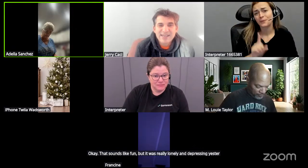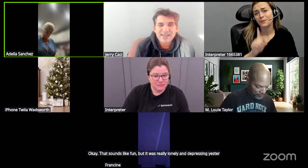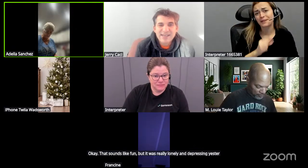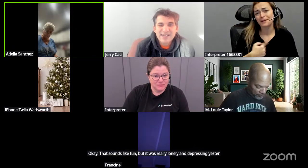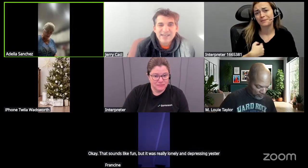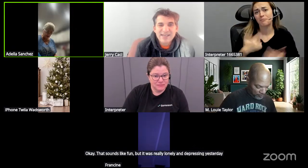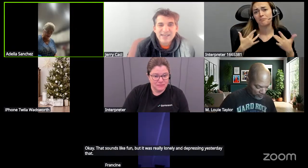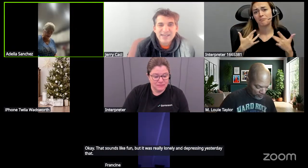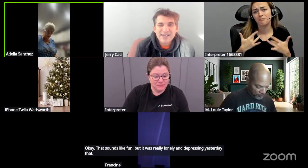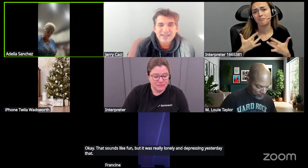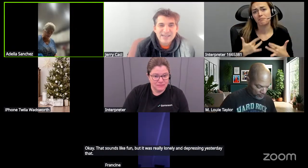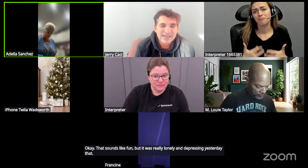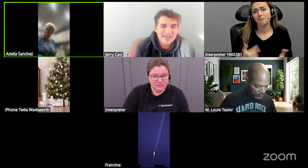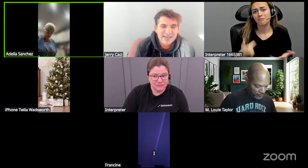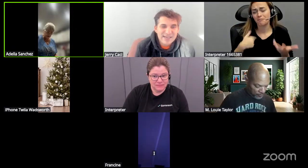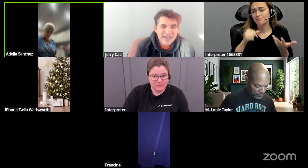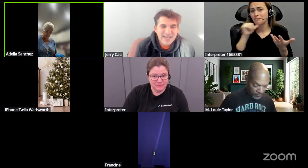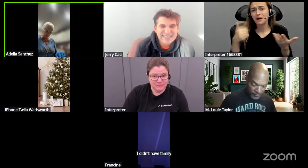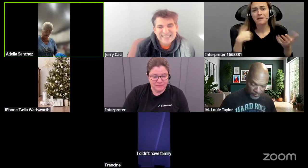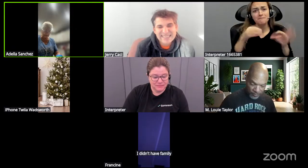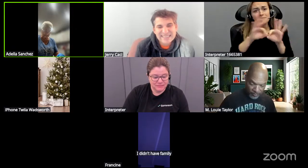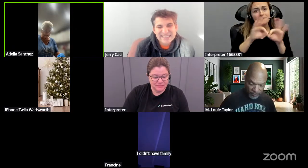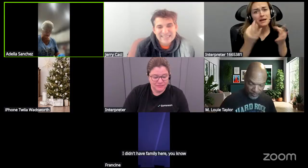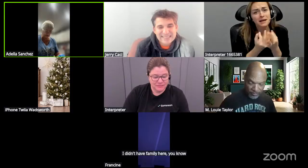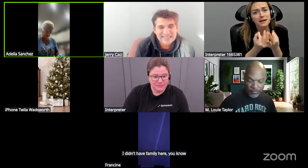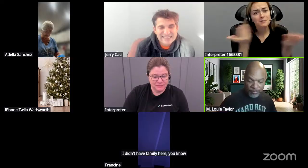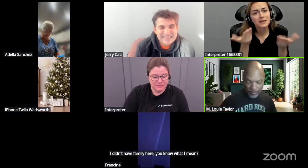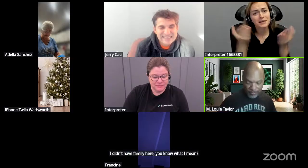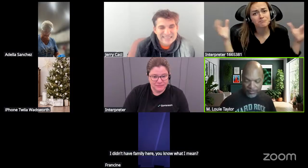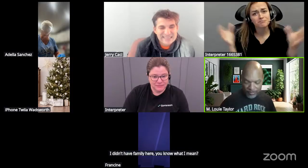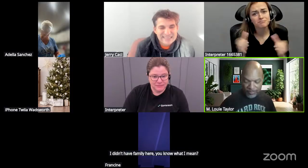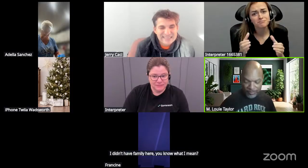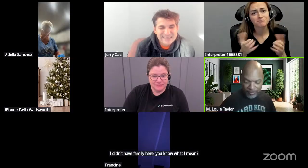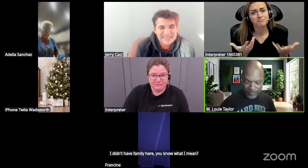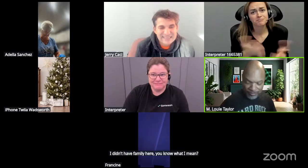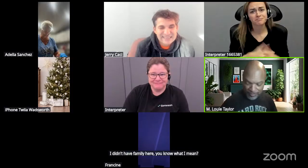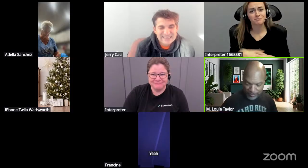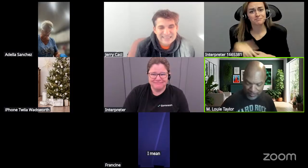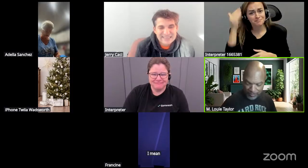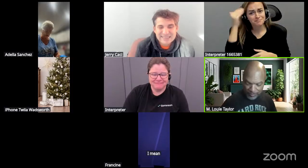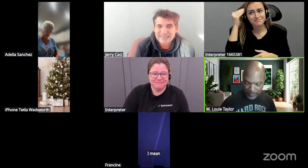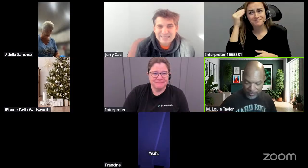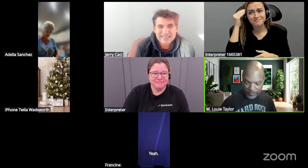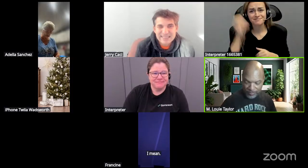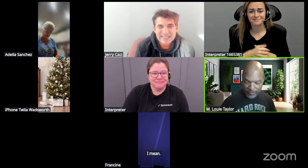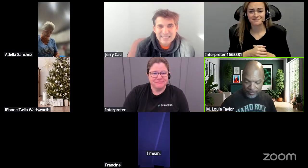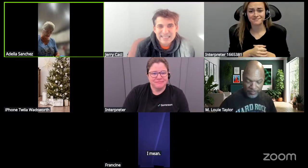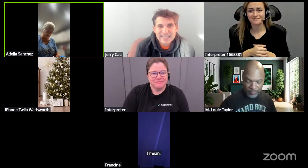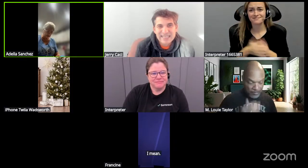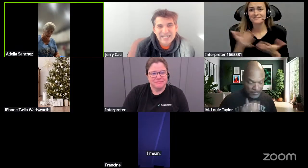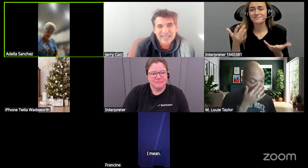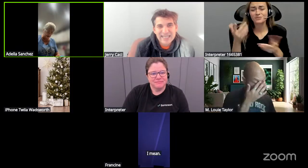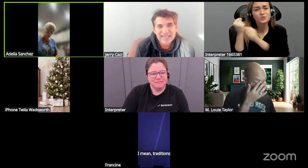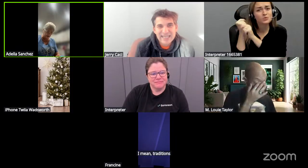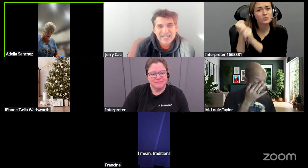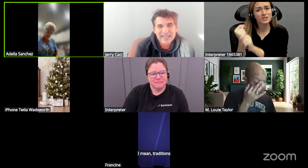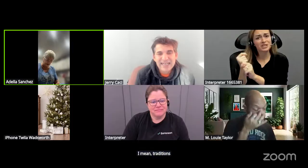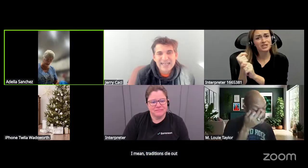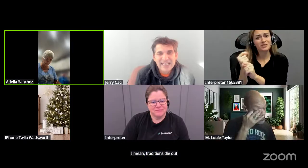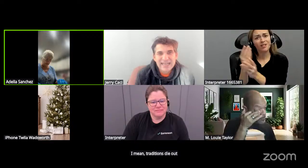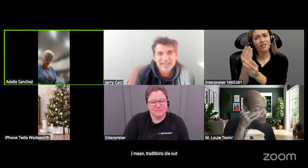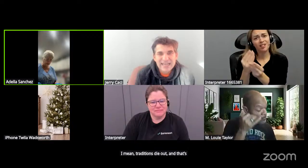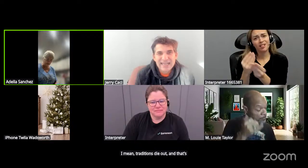that I didn't have family here. You know what I mean? Yeah. I mean, traditions die out, and